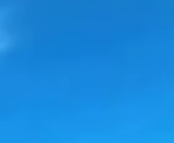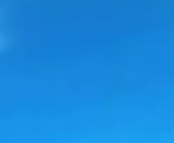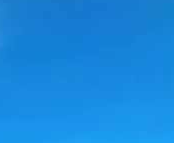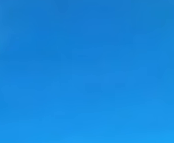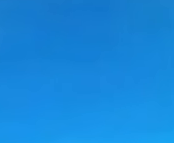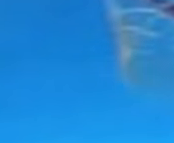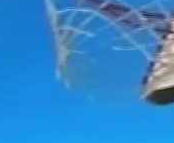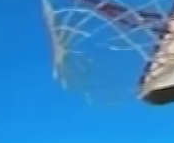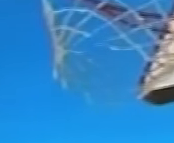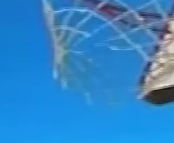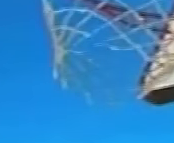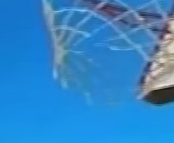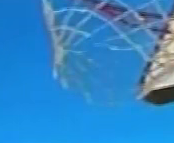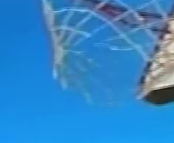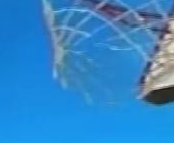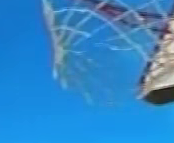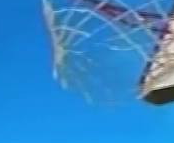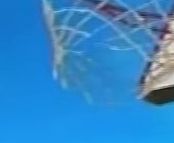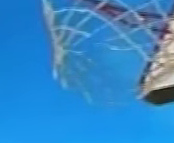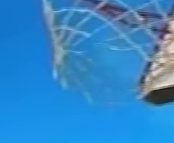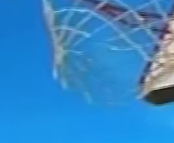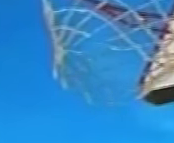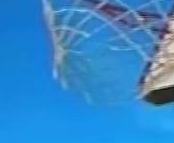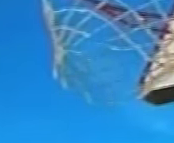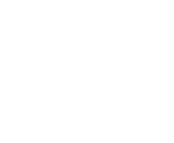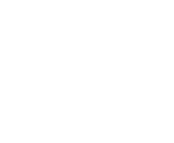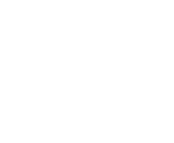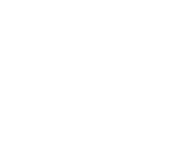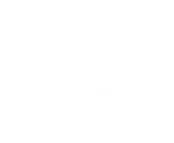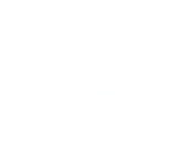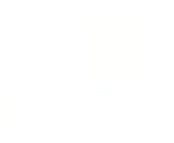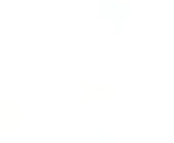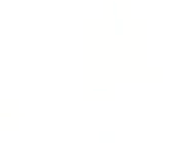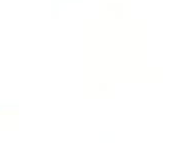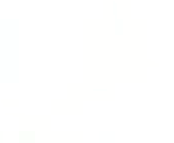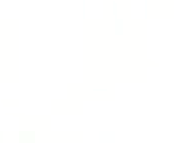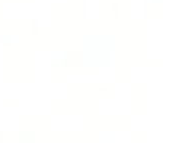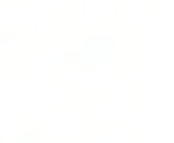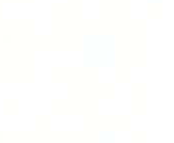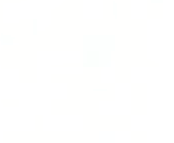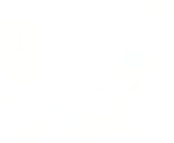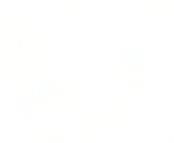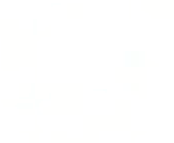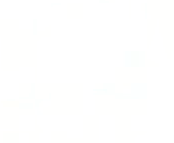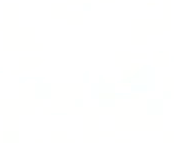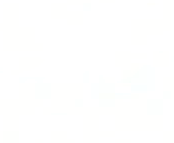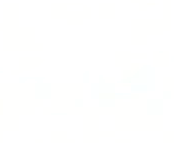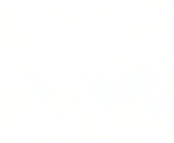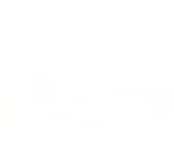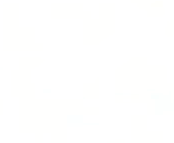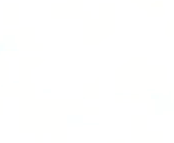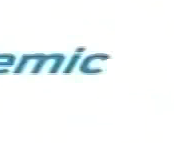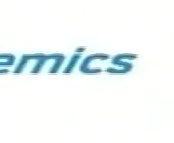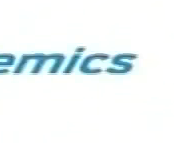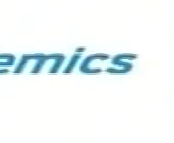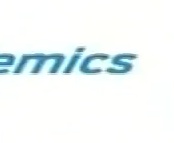Kenya Secondary School Sports Association highlights, in association with Brookside Dairies. Brookside, nurturing